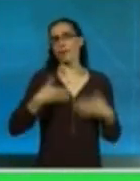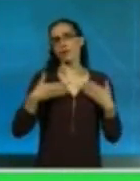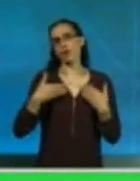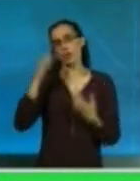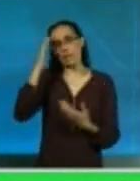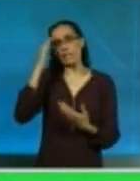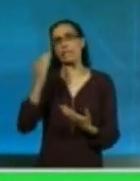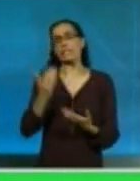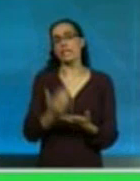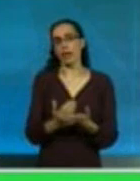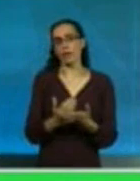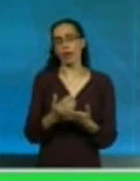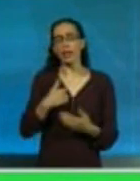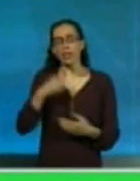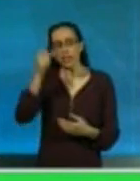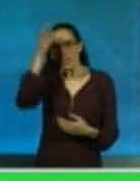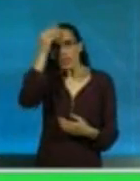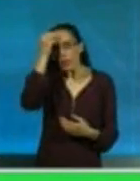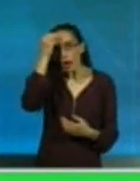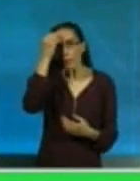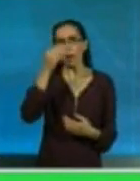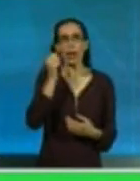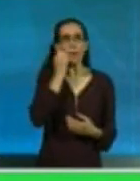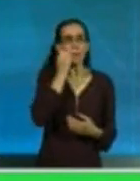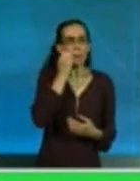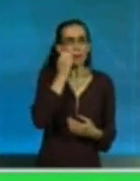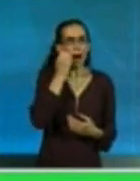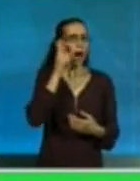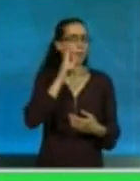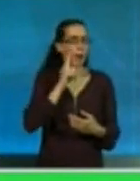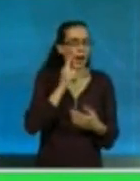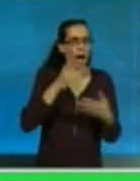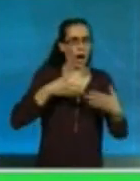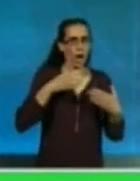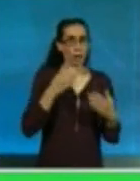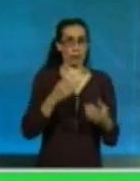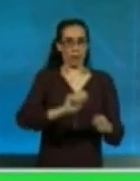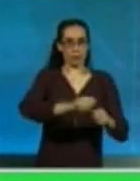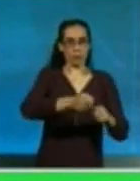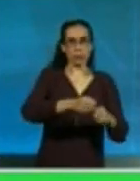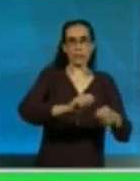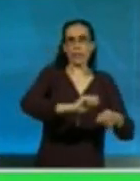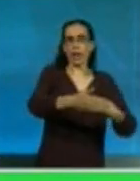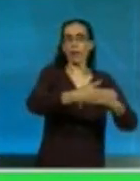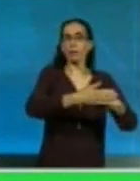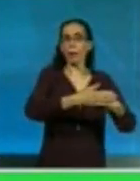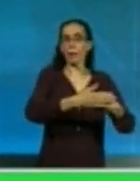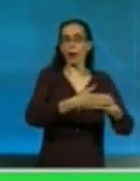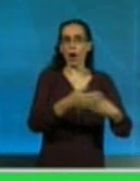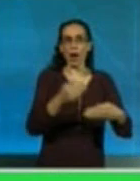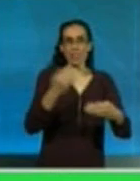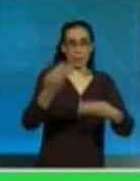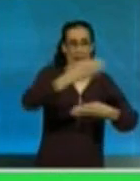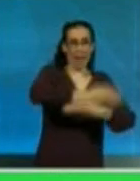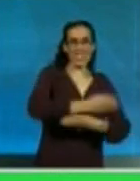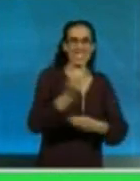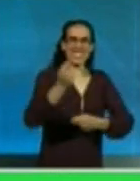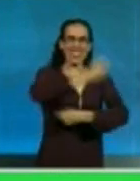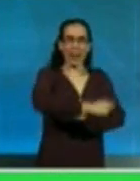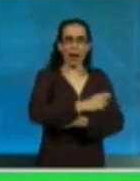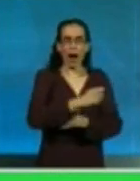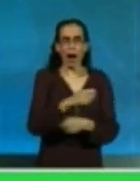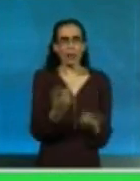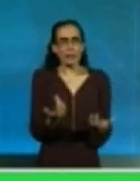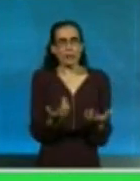Jien nafx jiġifieri dik il-mara trid tissakkar titfal kabord quddiem il-bib ta' barra. Biex ma jitlu li ġewwa nafx jiġifieri tiġi mbagħad